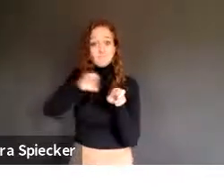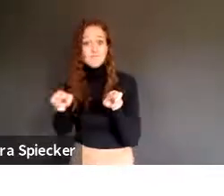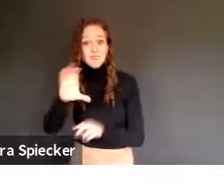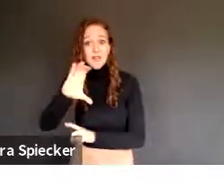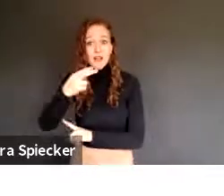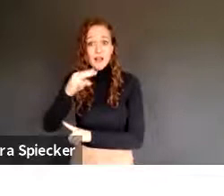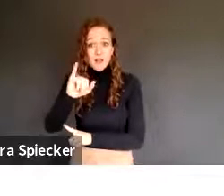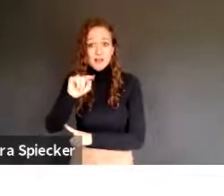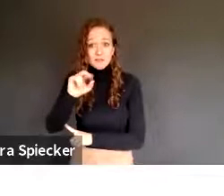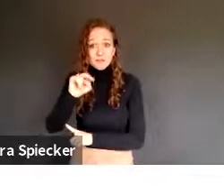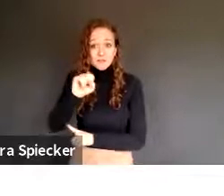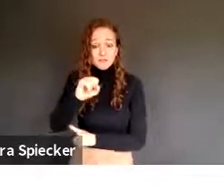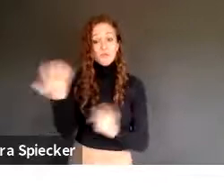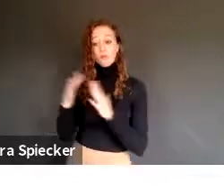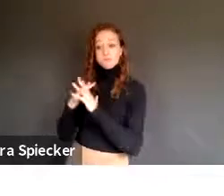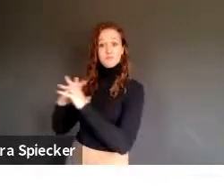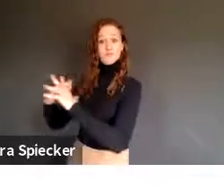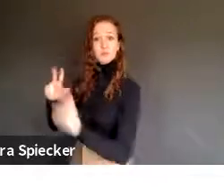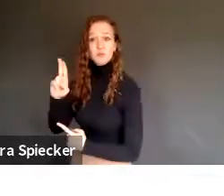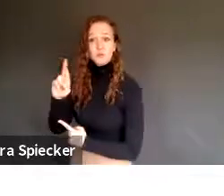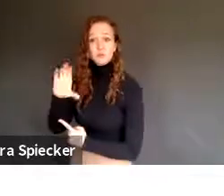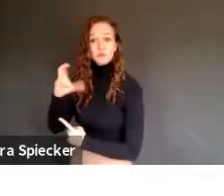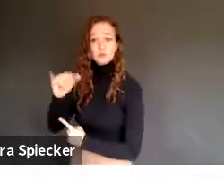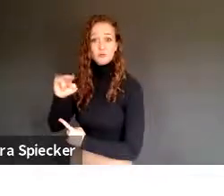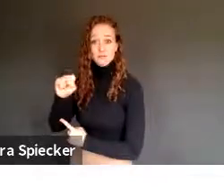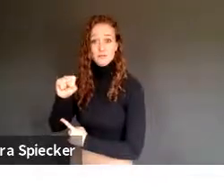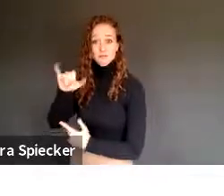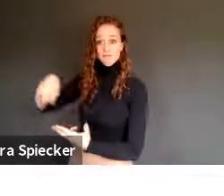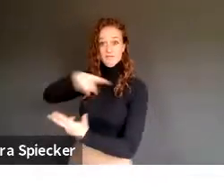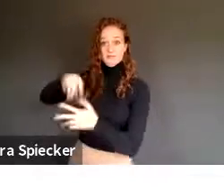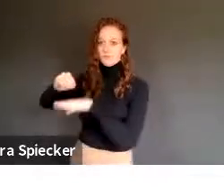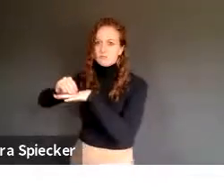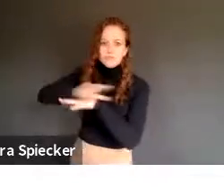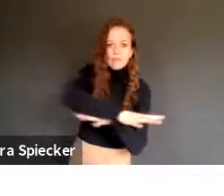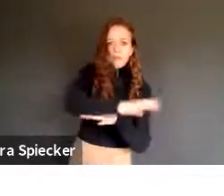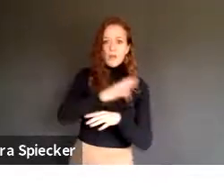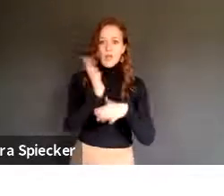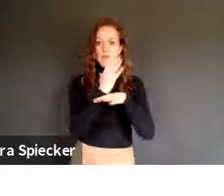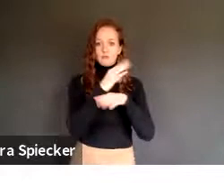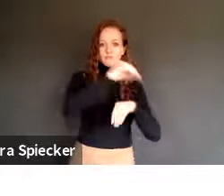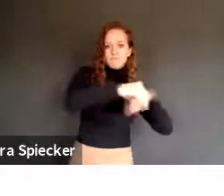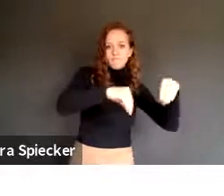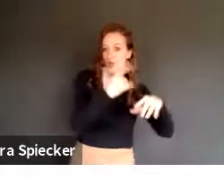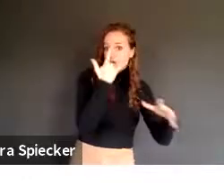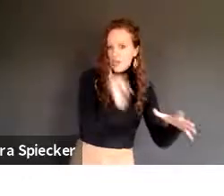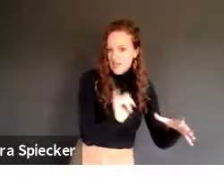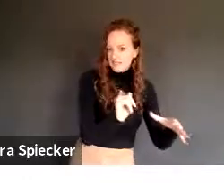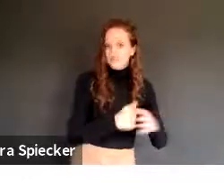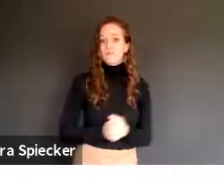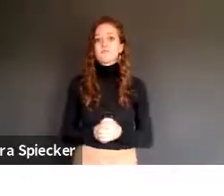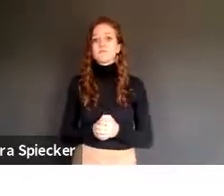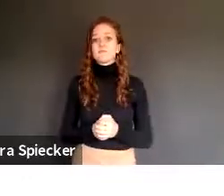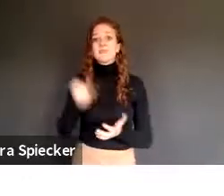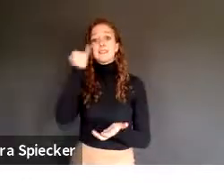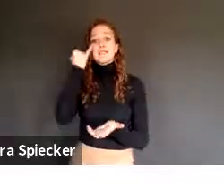Examples of benthic grazers include limpets, chitons, urchins. All of these play an important role in determining